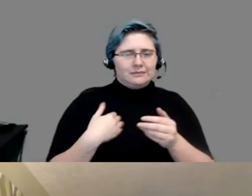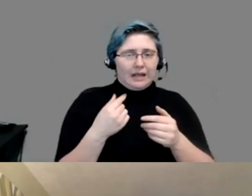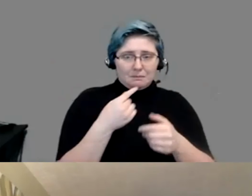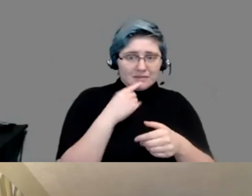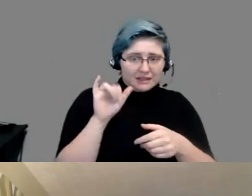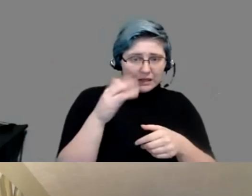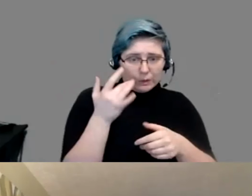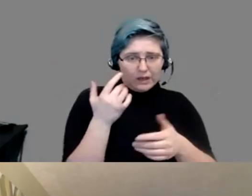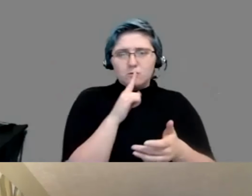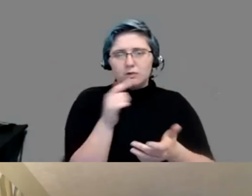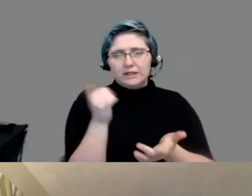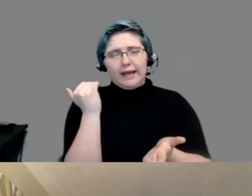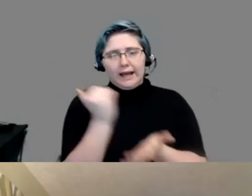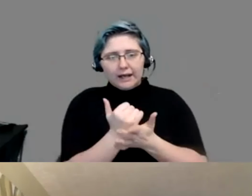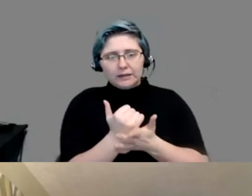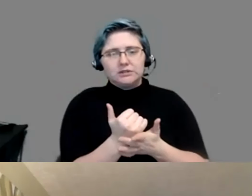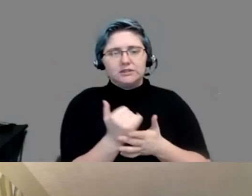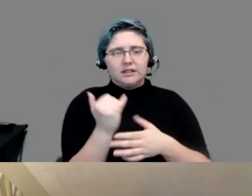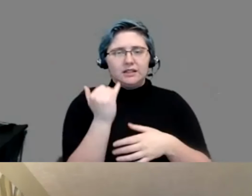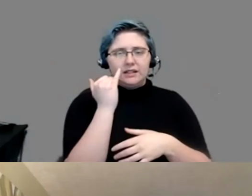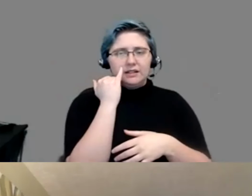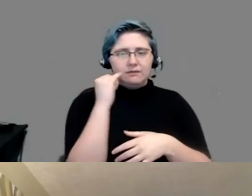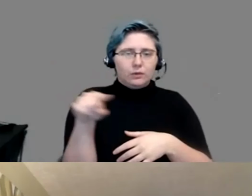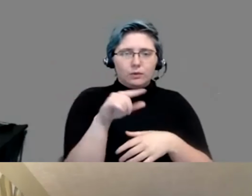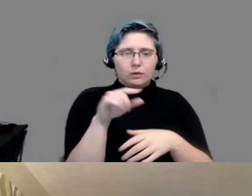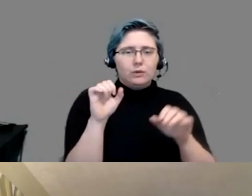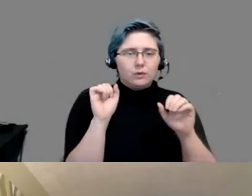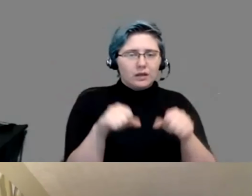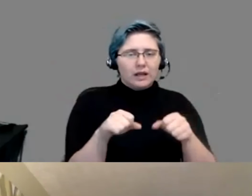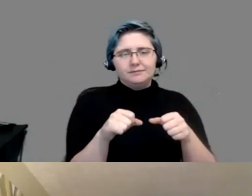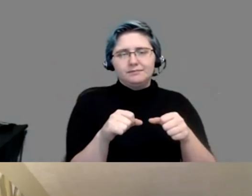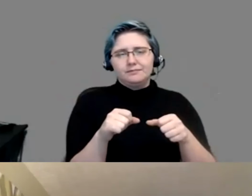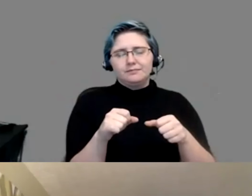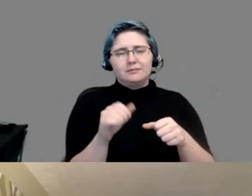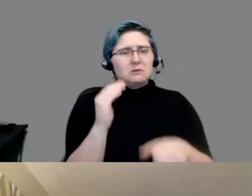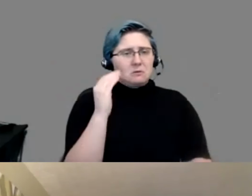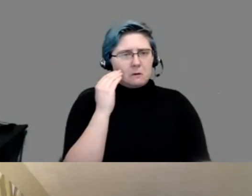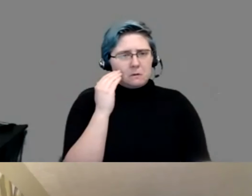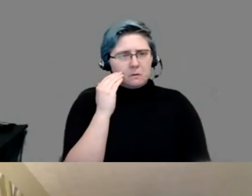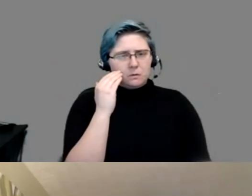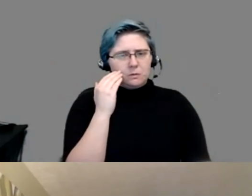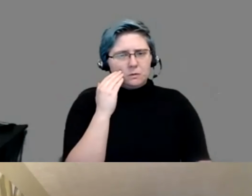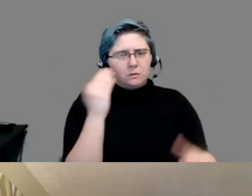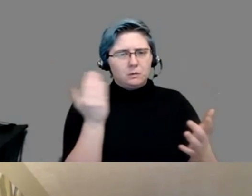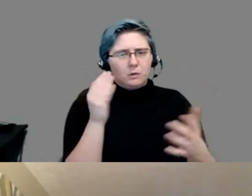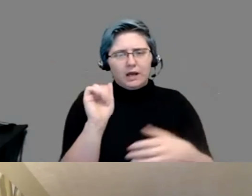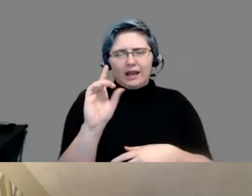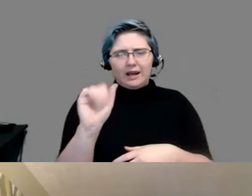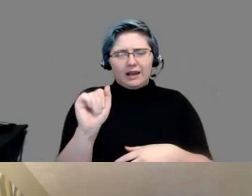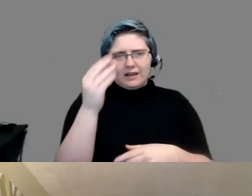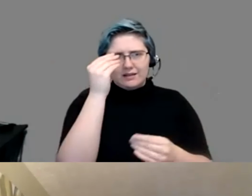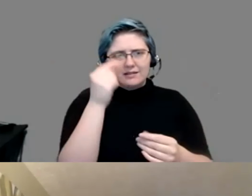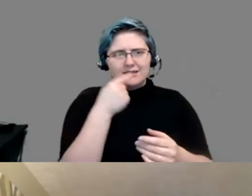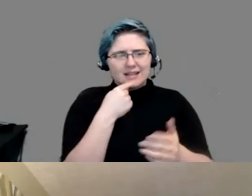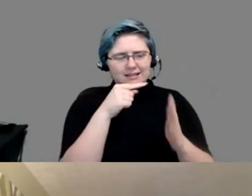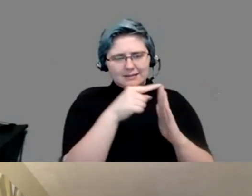it helps if you can be knowledgeable on what the ADA